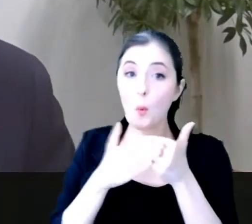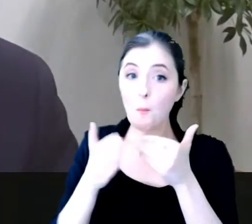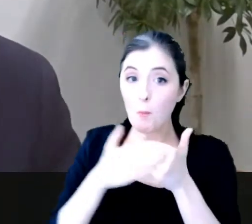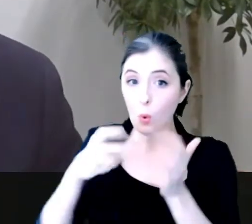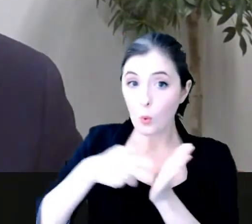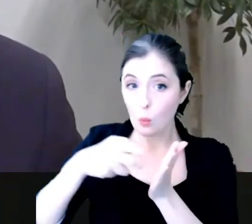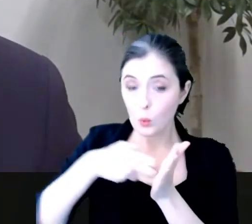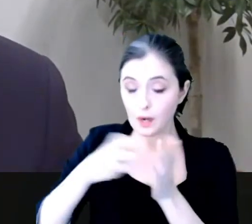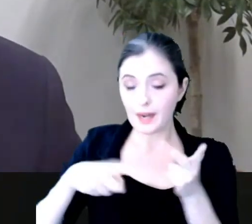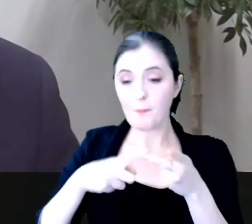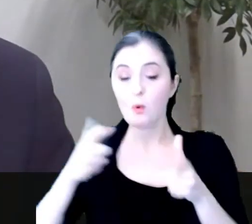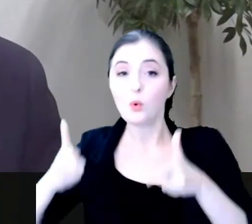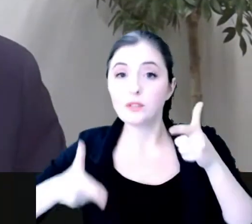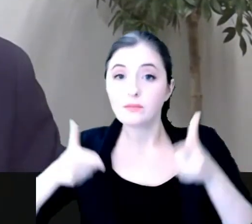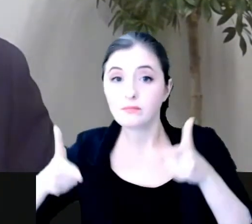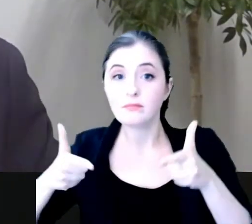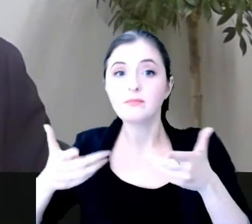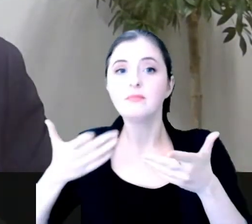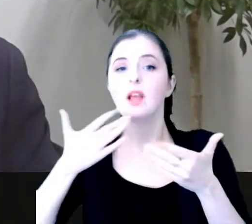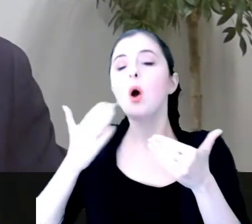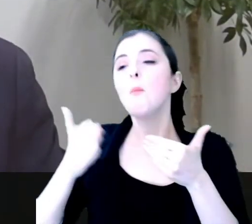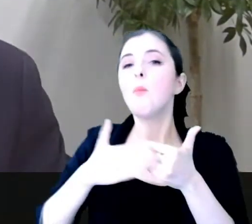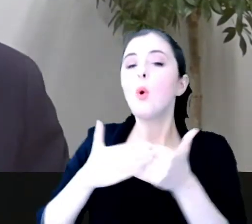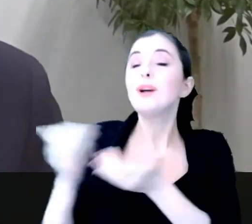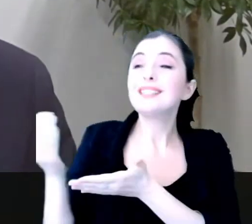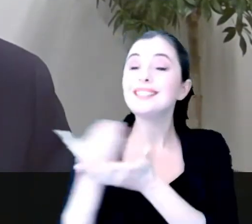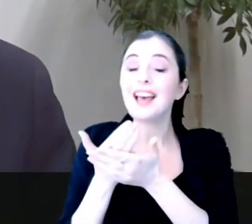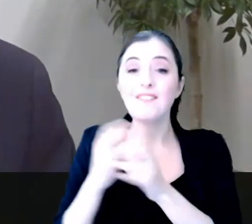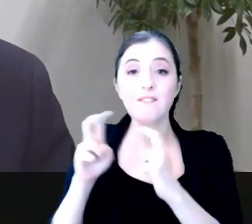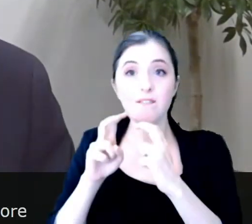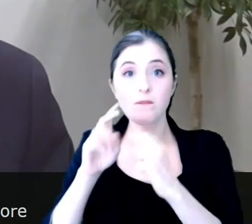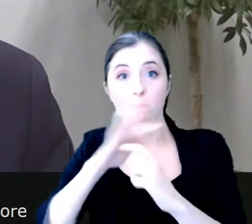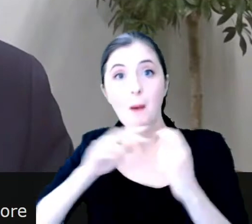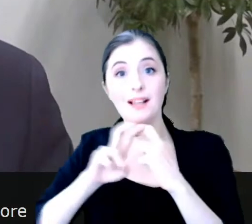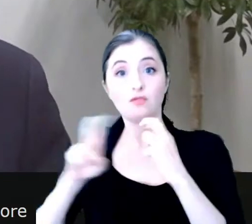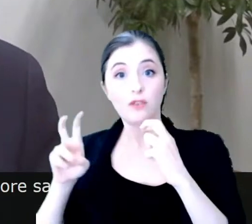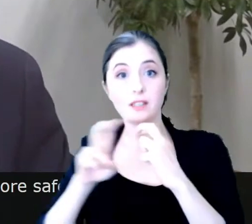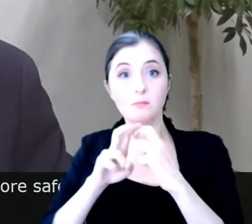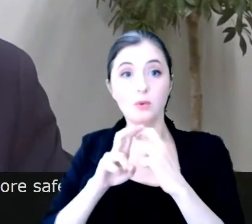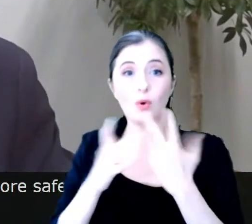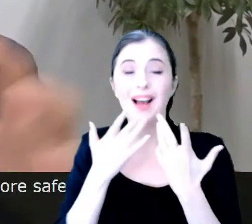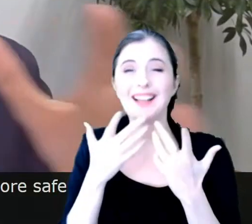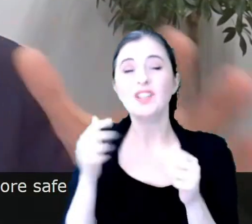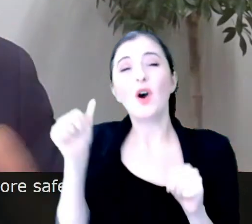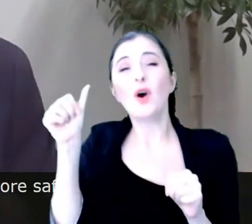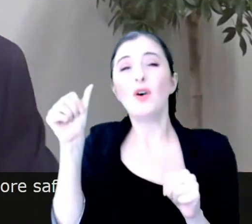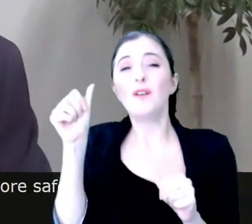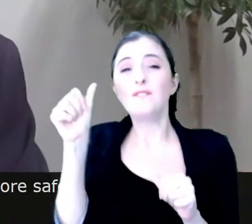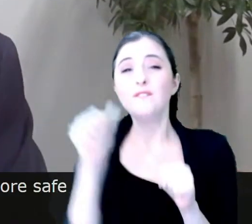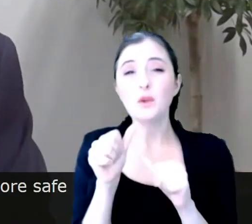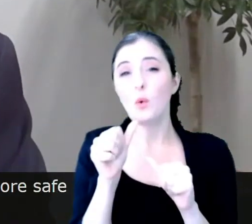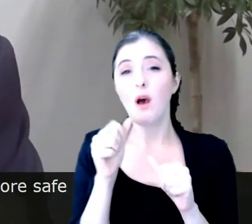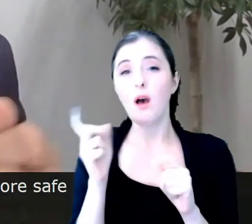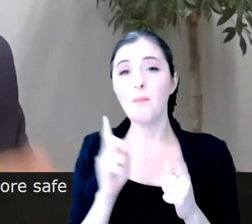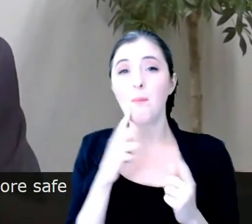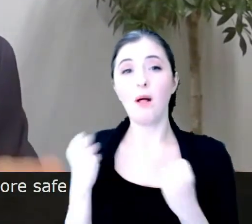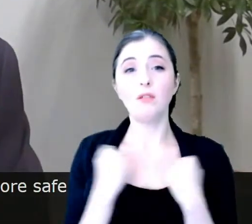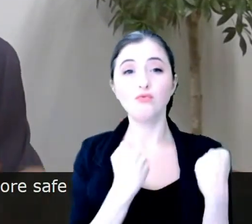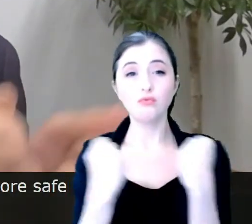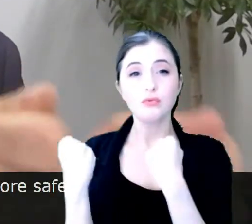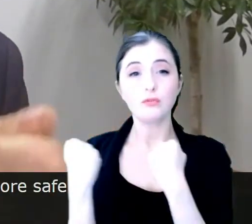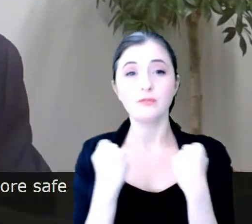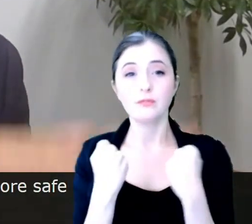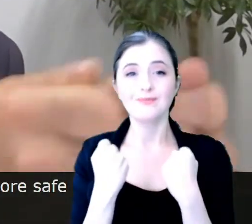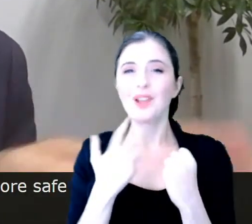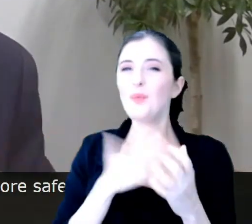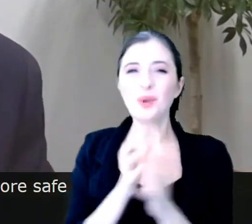more safe public transport, and hopefully fewer people using their cars as they have in other parts of the world. We don't want to replace one